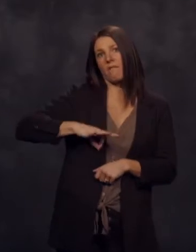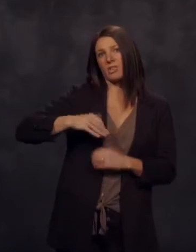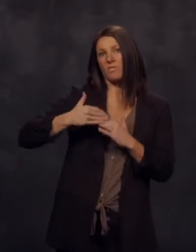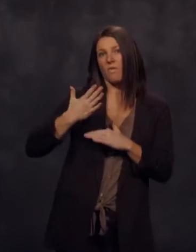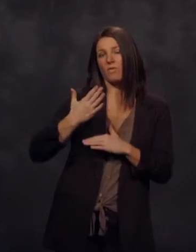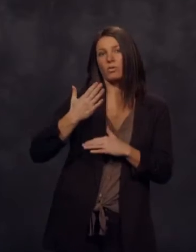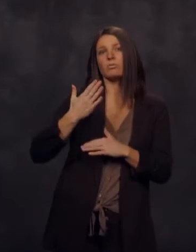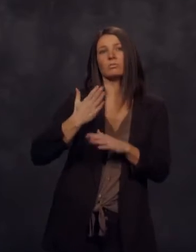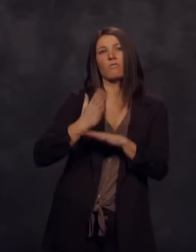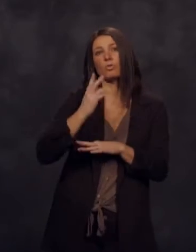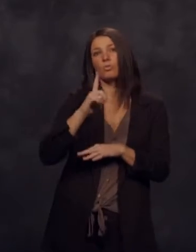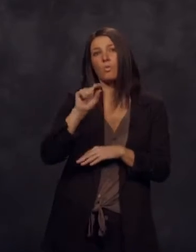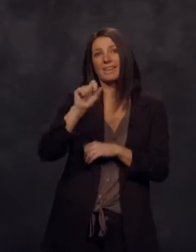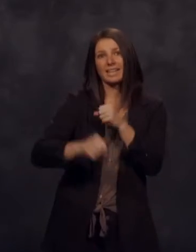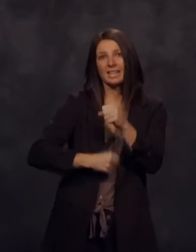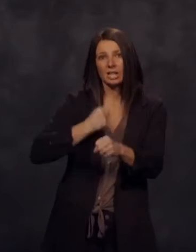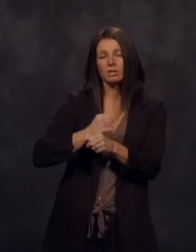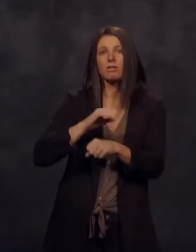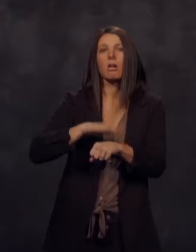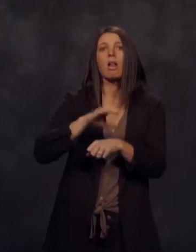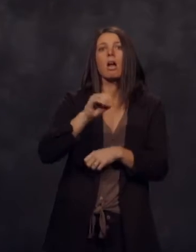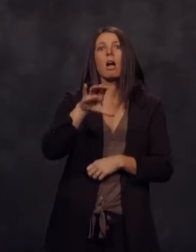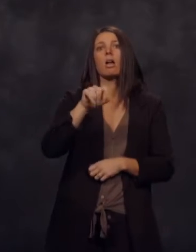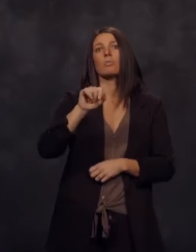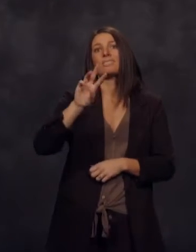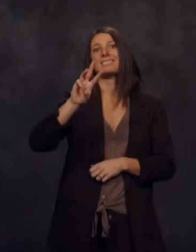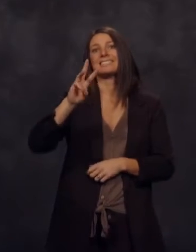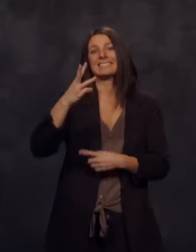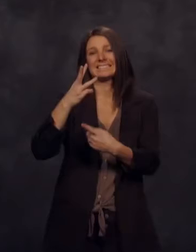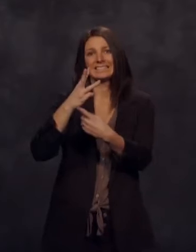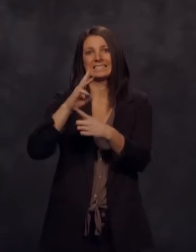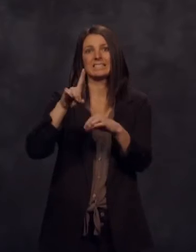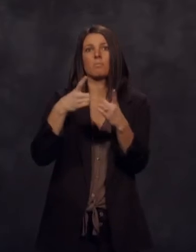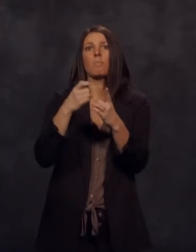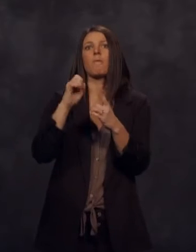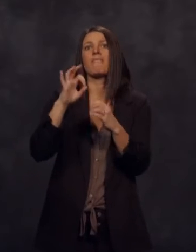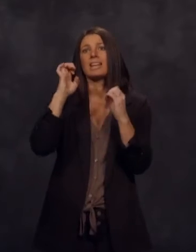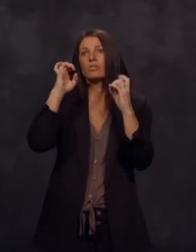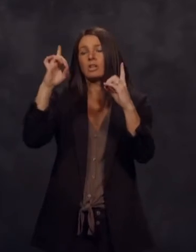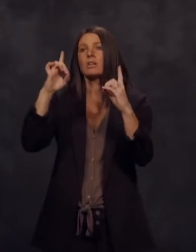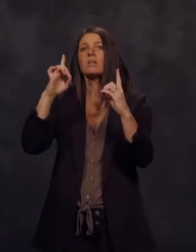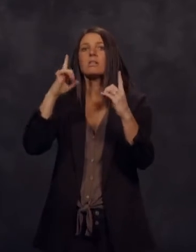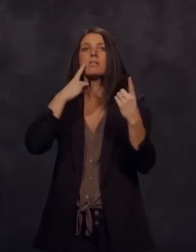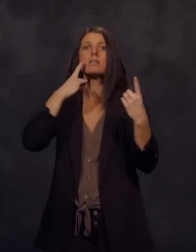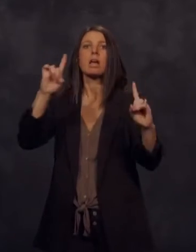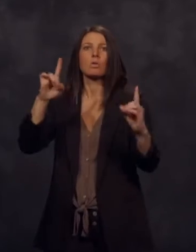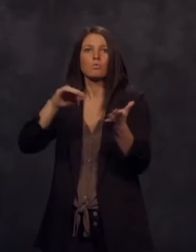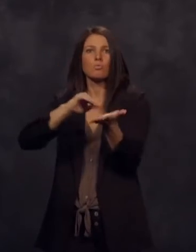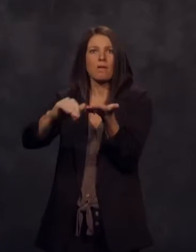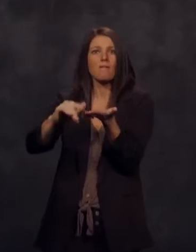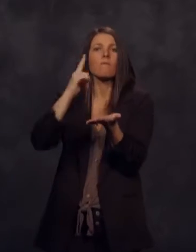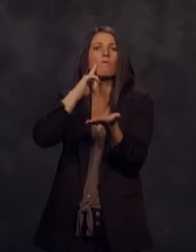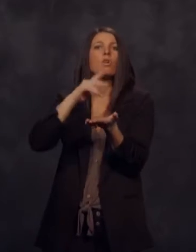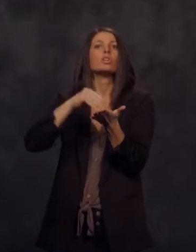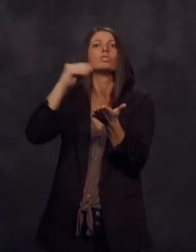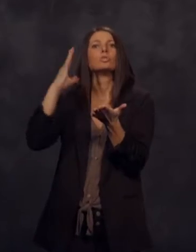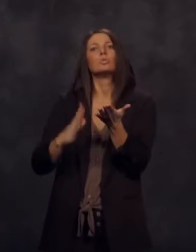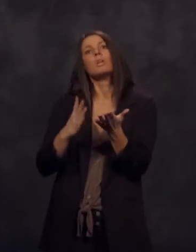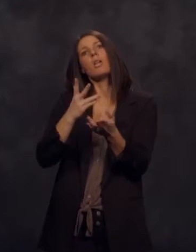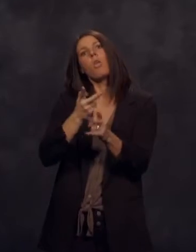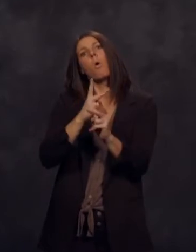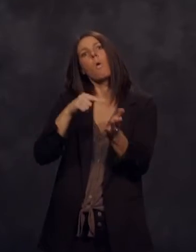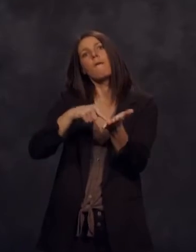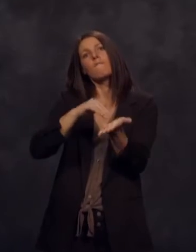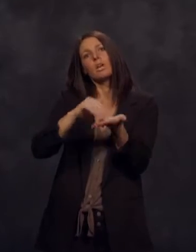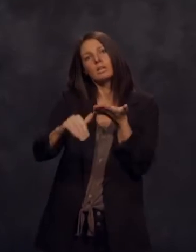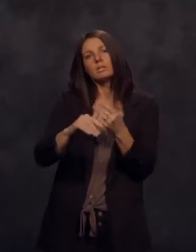years. On October 6th, the Department of Education announced the waiver for public student loan forgiveness as part